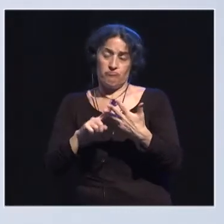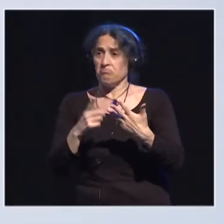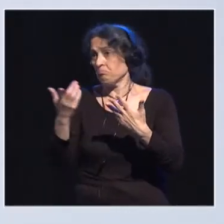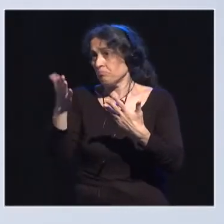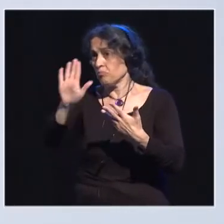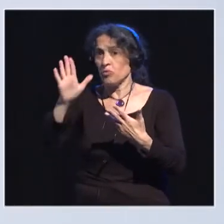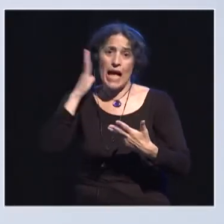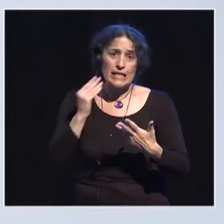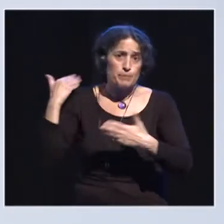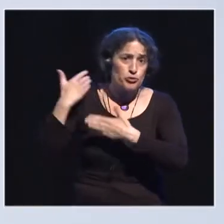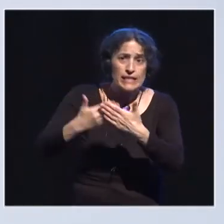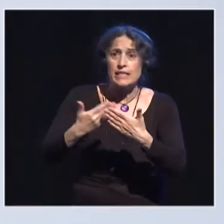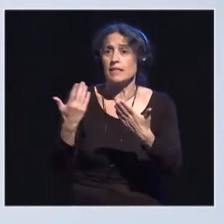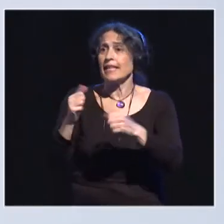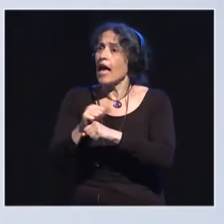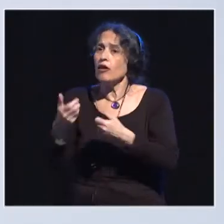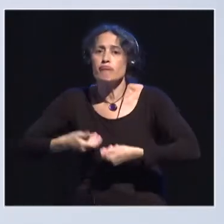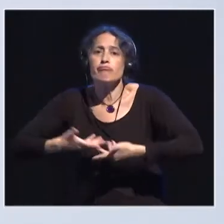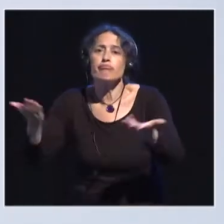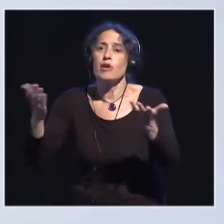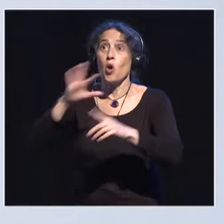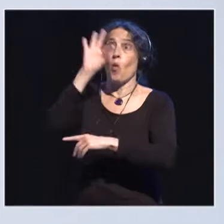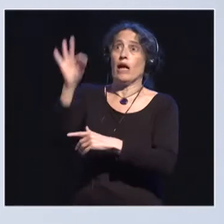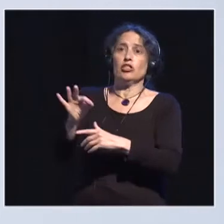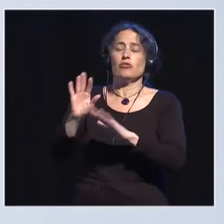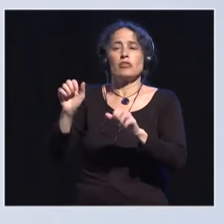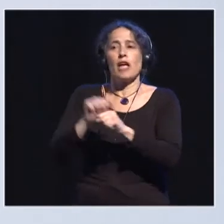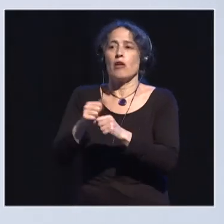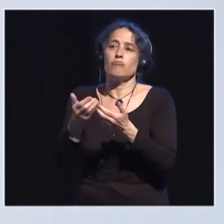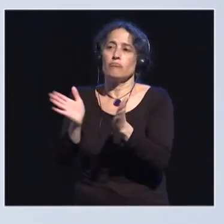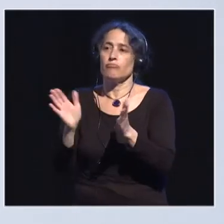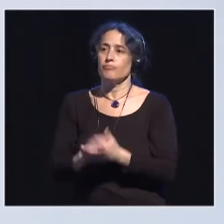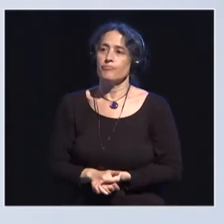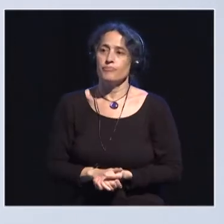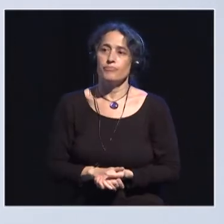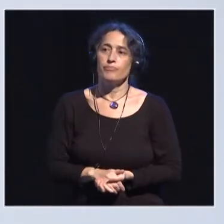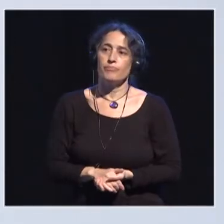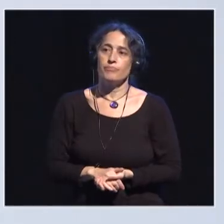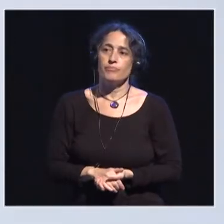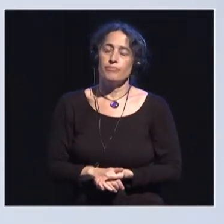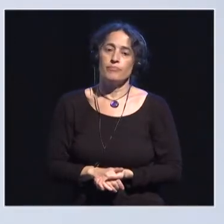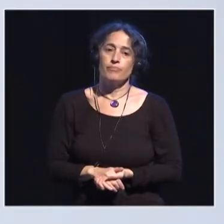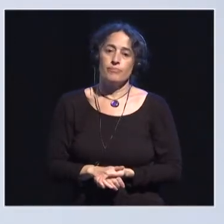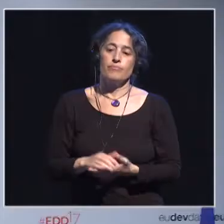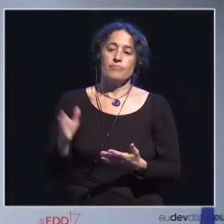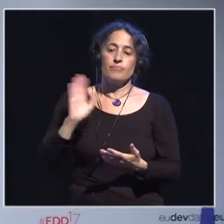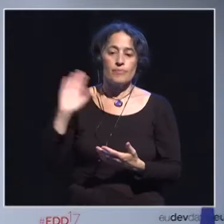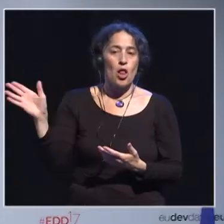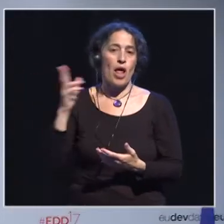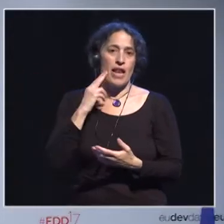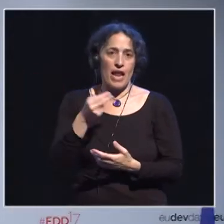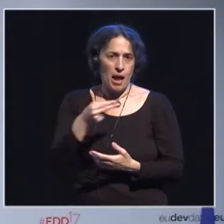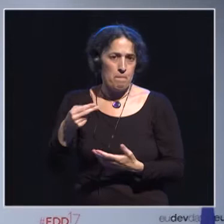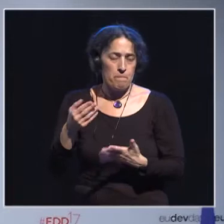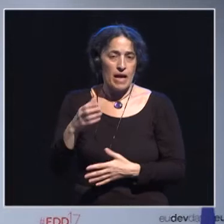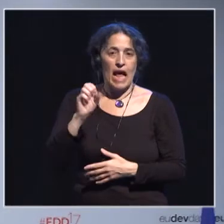necessarily have to be a question. Yes. Thank you. My name is Fulvio Sansone from SAT ADSL. We are a